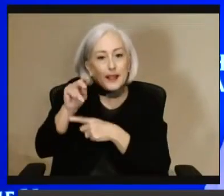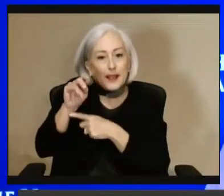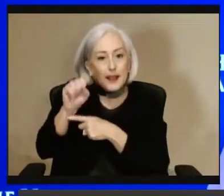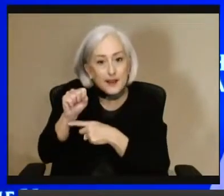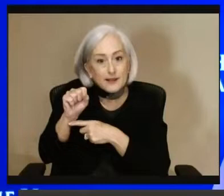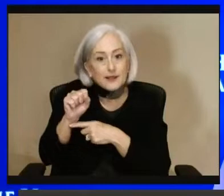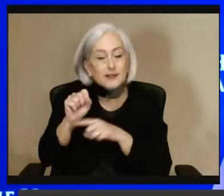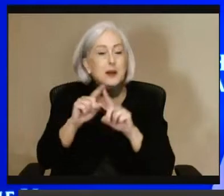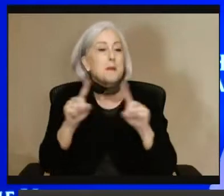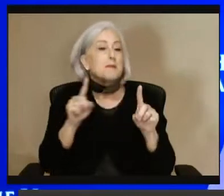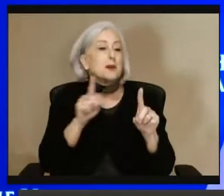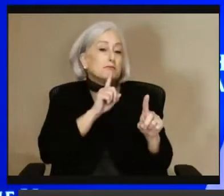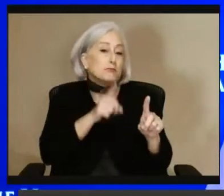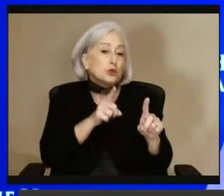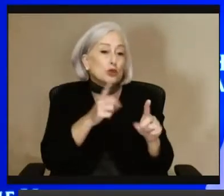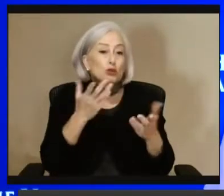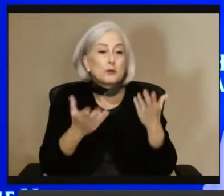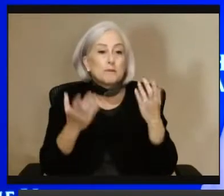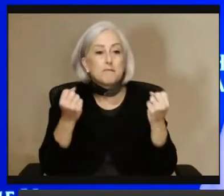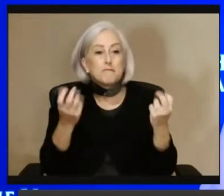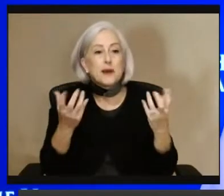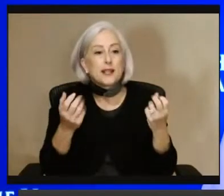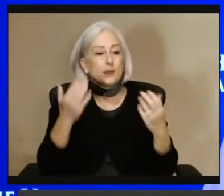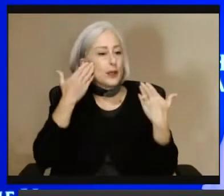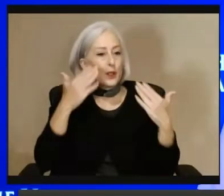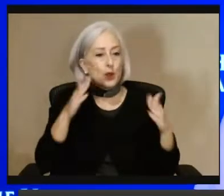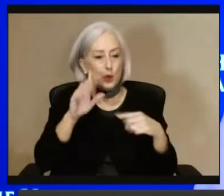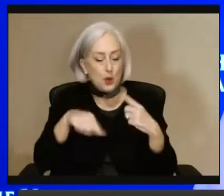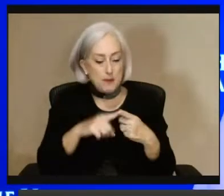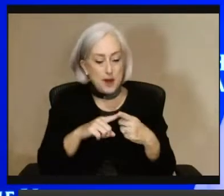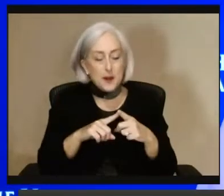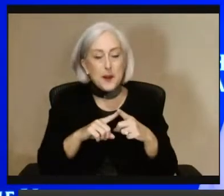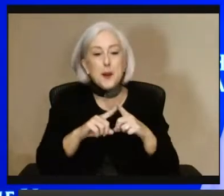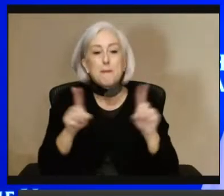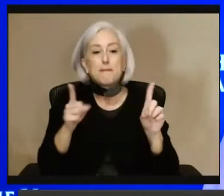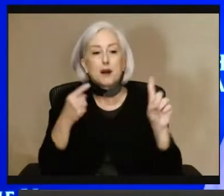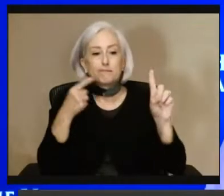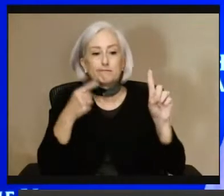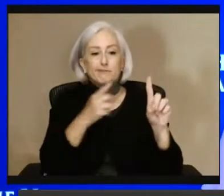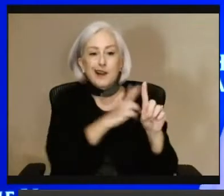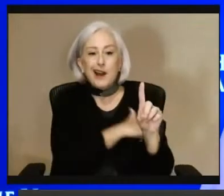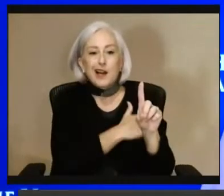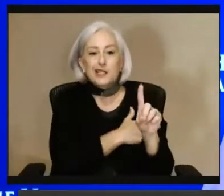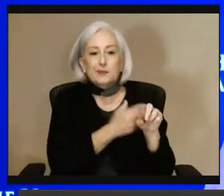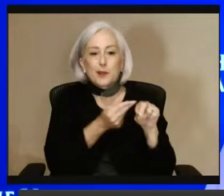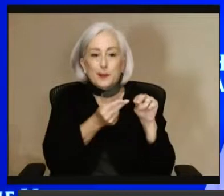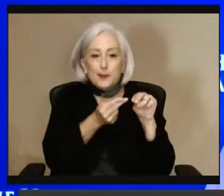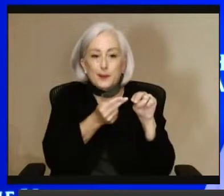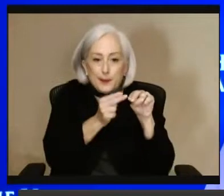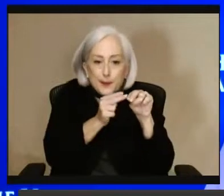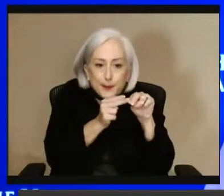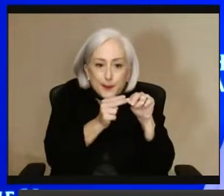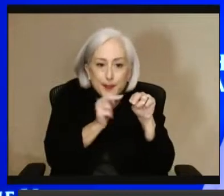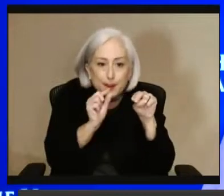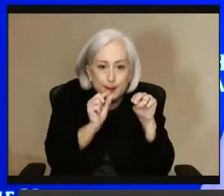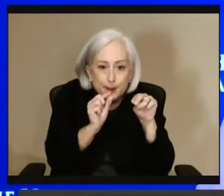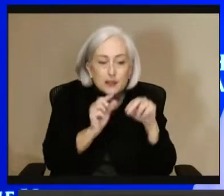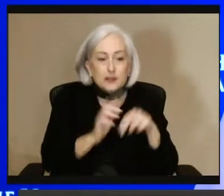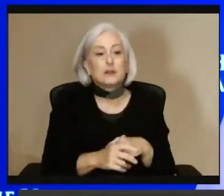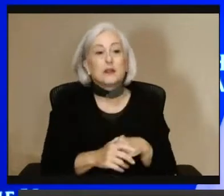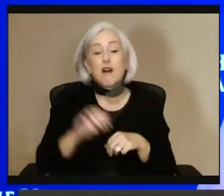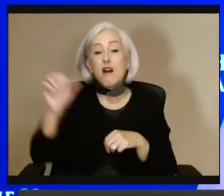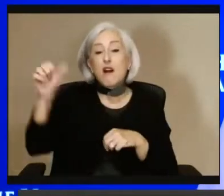don't know about, but hospitalizations inching up only slightly. We know that in some of the other countries, they've had